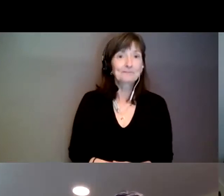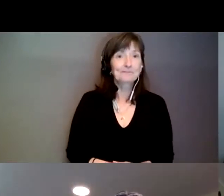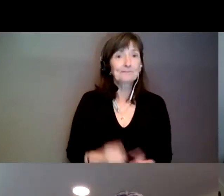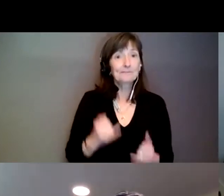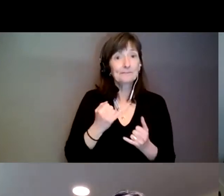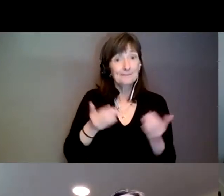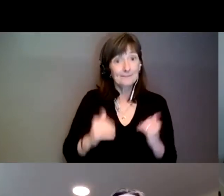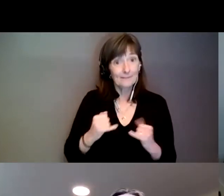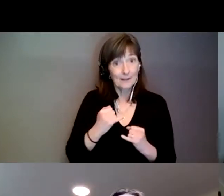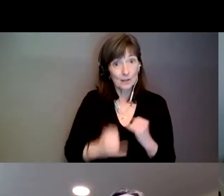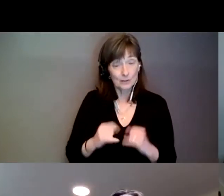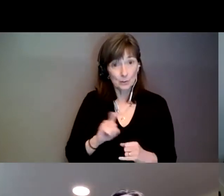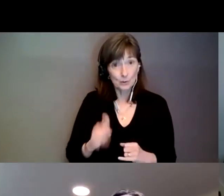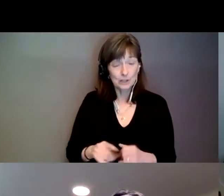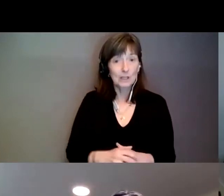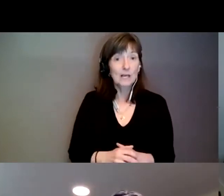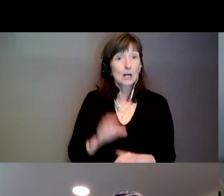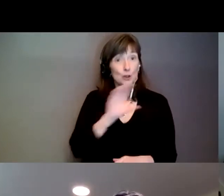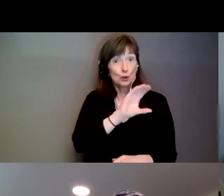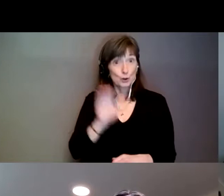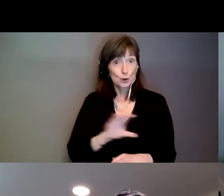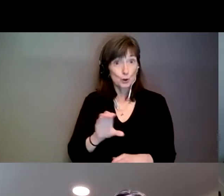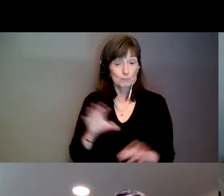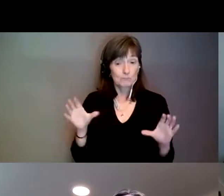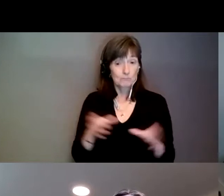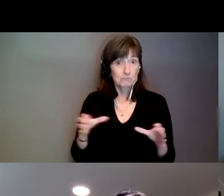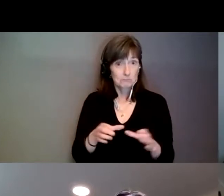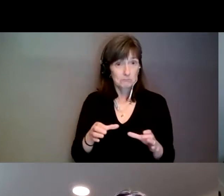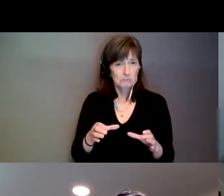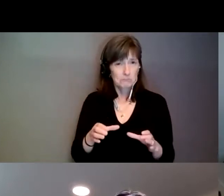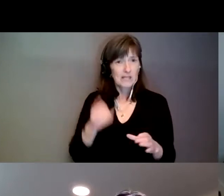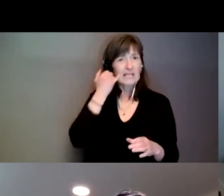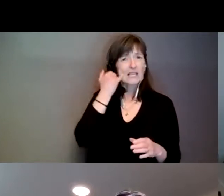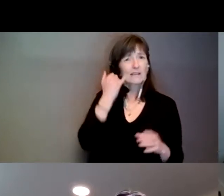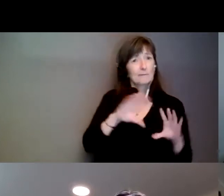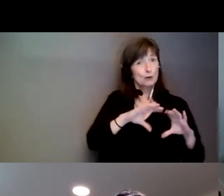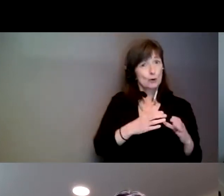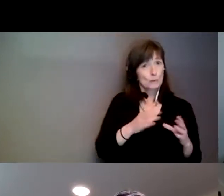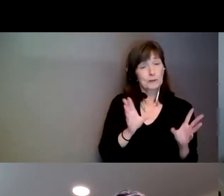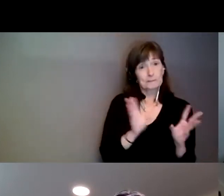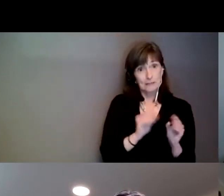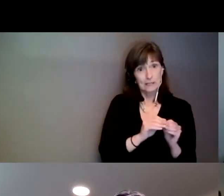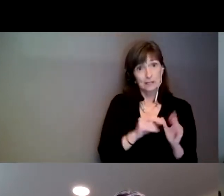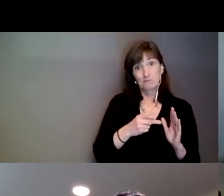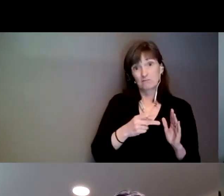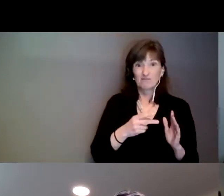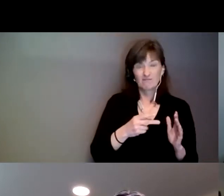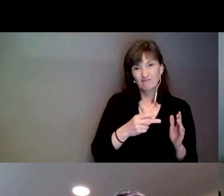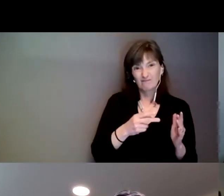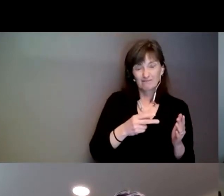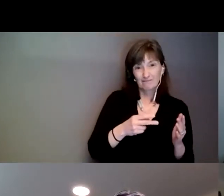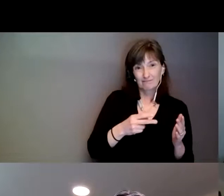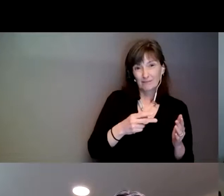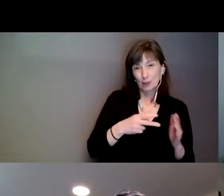Zoom gathering take for a group who meets twice a month? So I guess they're wanting to know a typical length of these